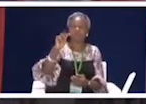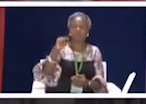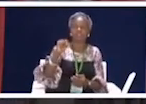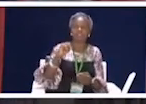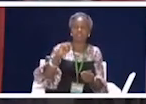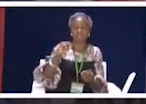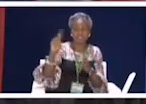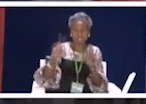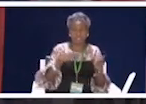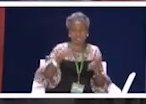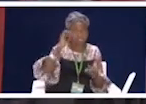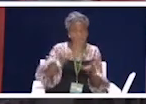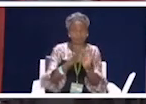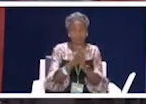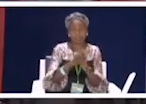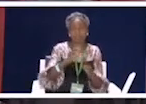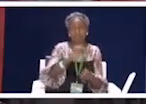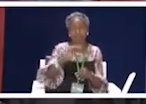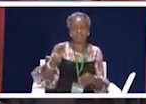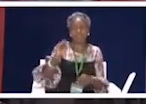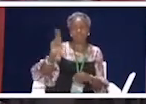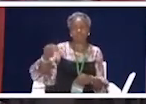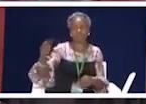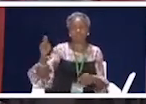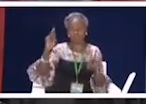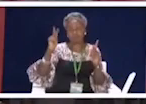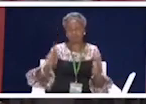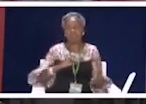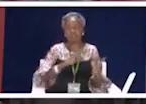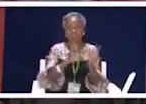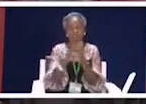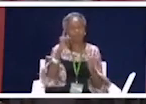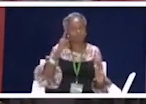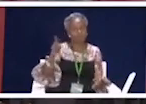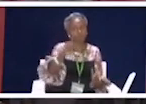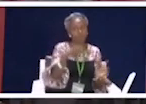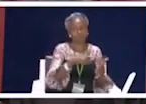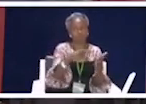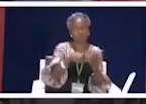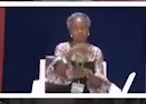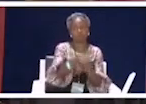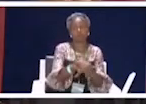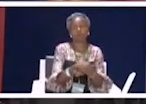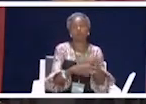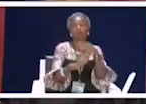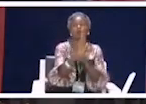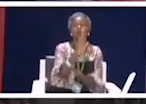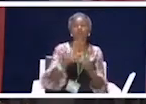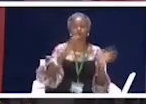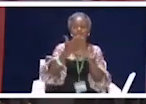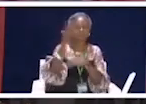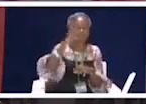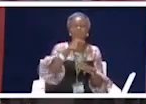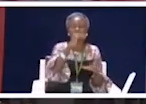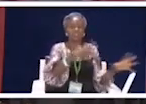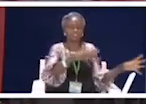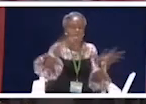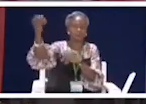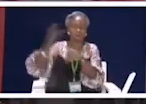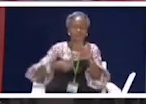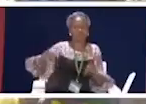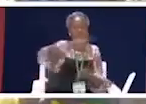became a vagabond. I pray for you tonight. God's presence will never depart from